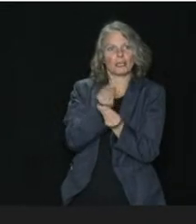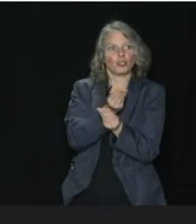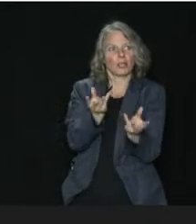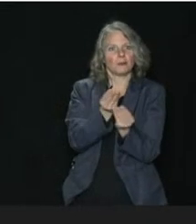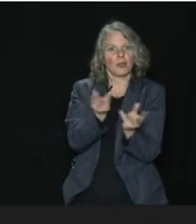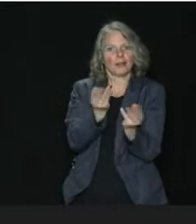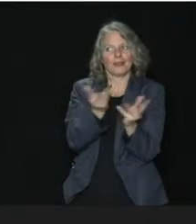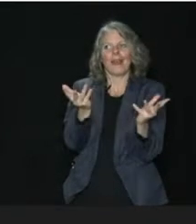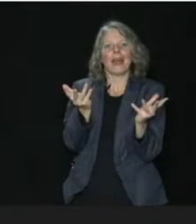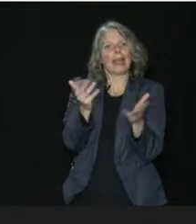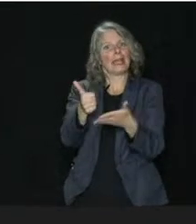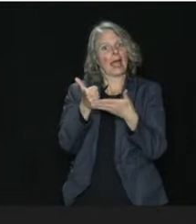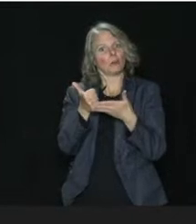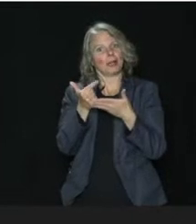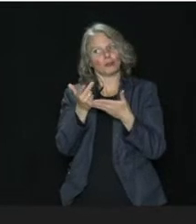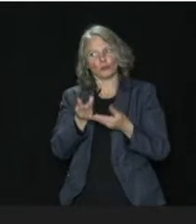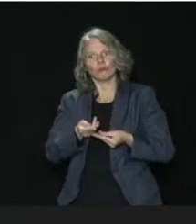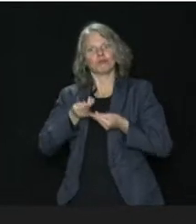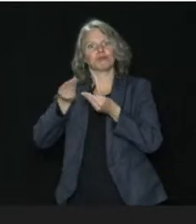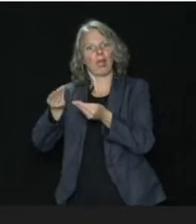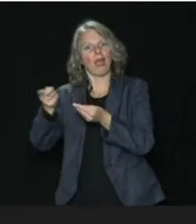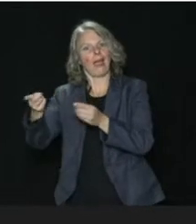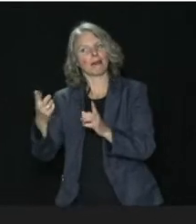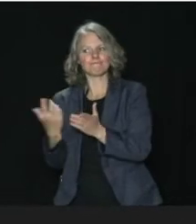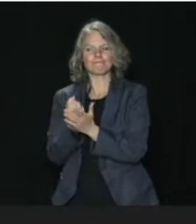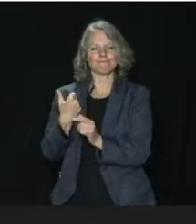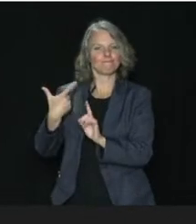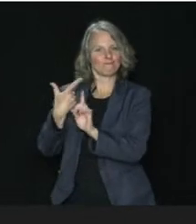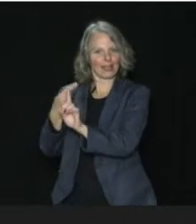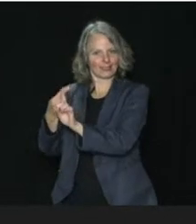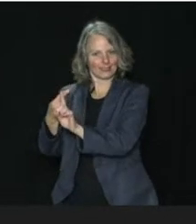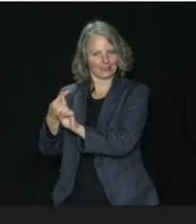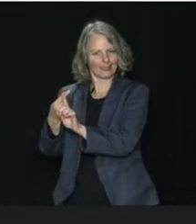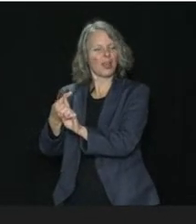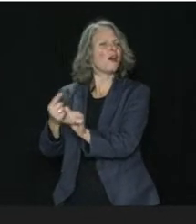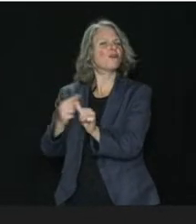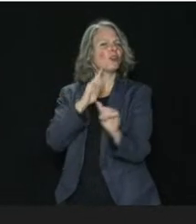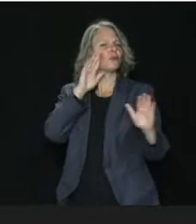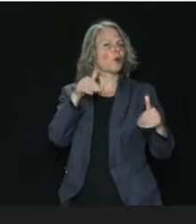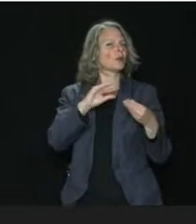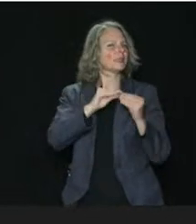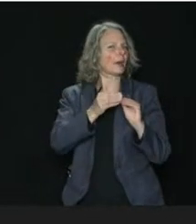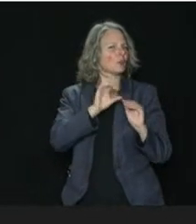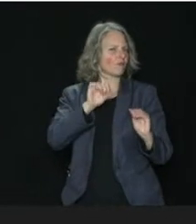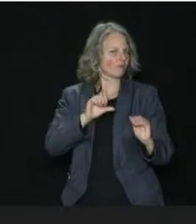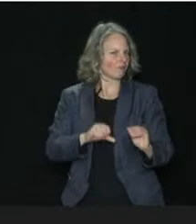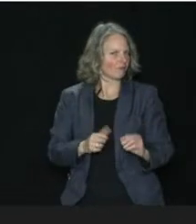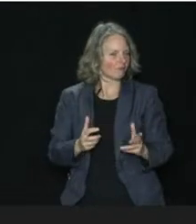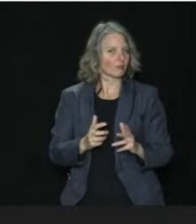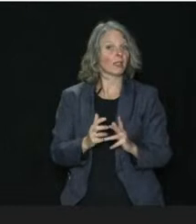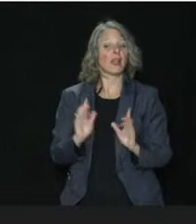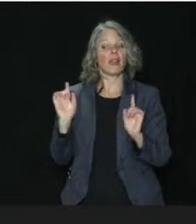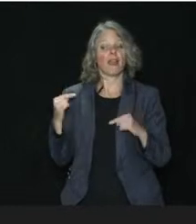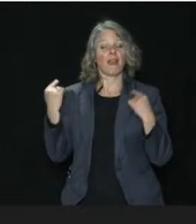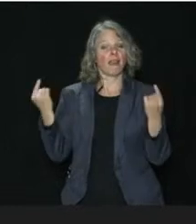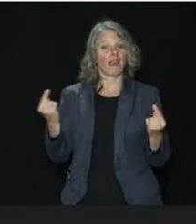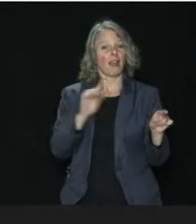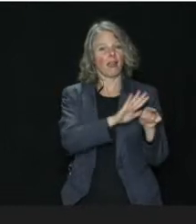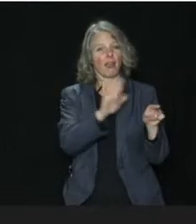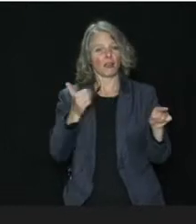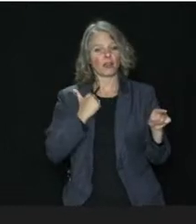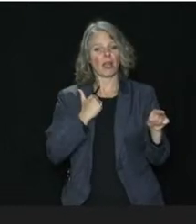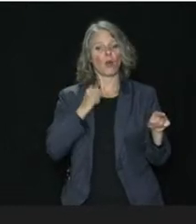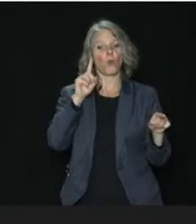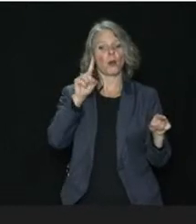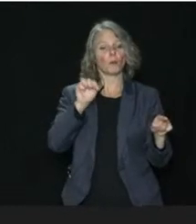assisting in other ways. But first, the numbers update. To date, over 1.2 million cases